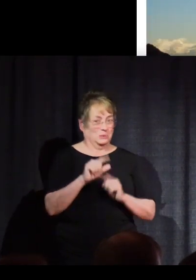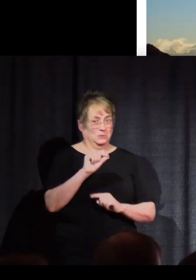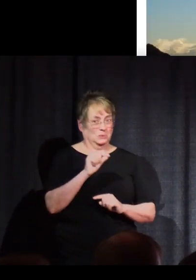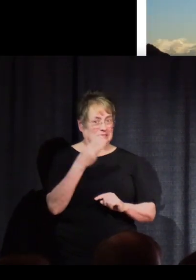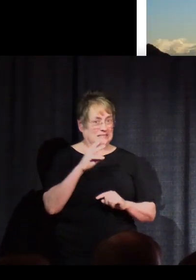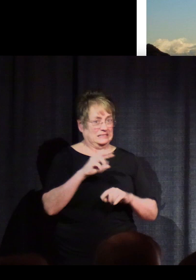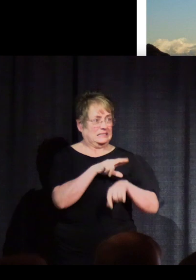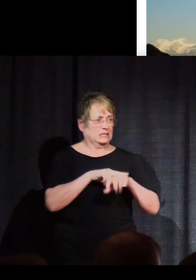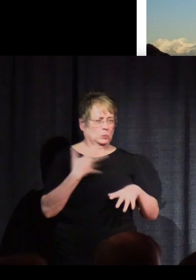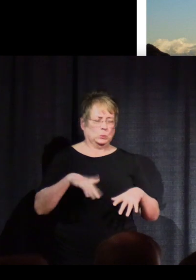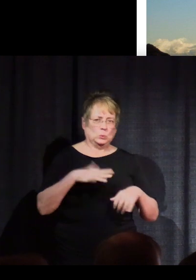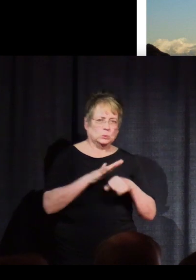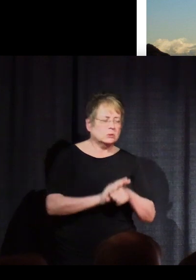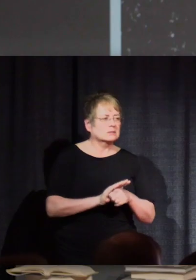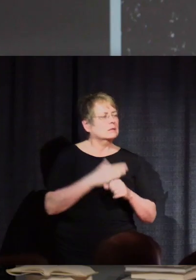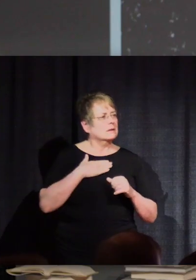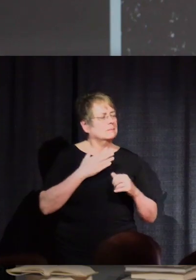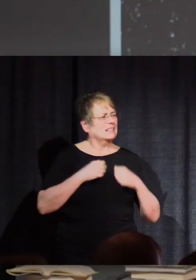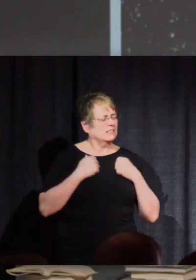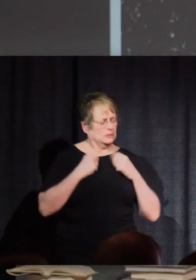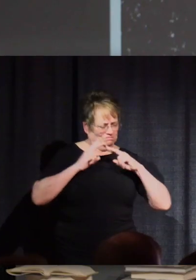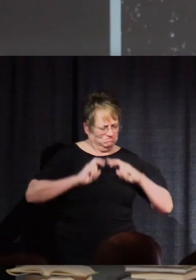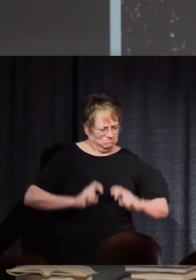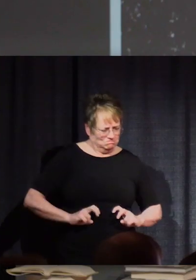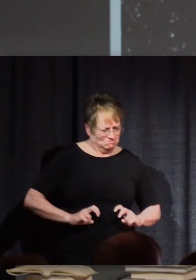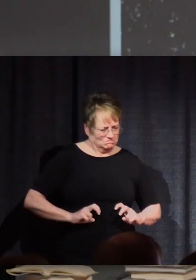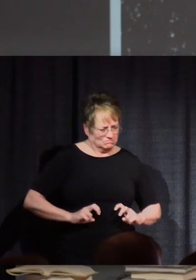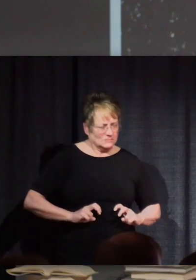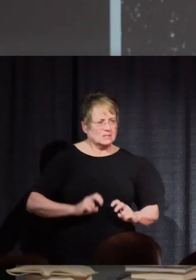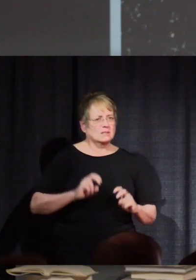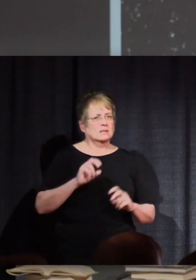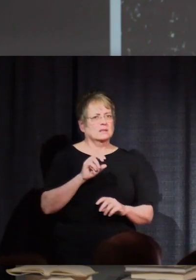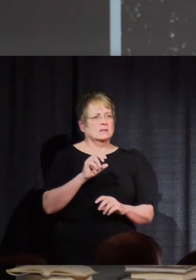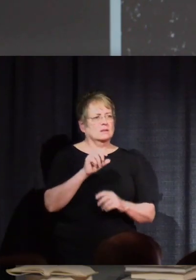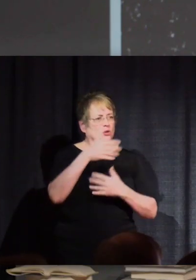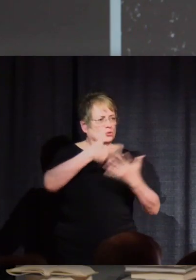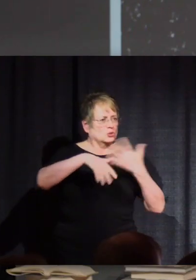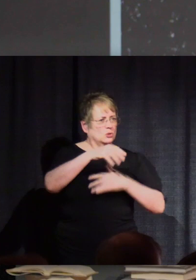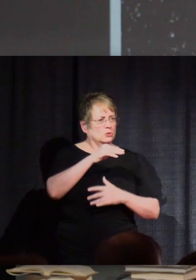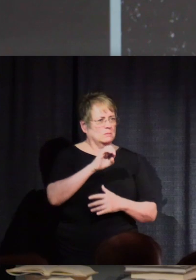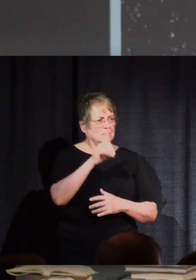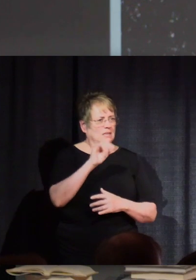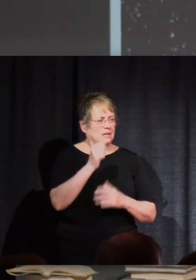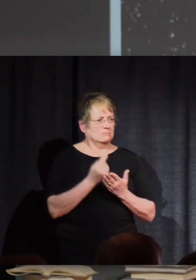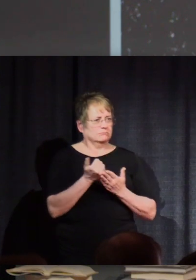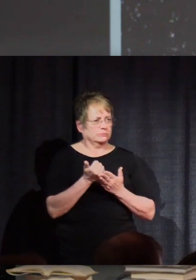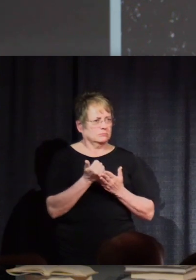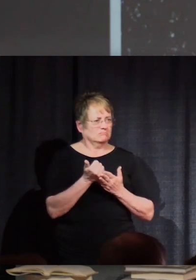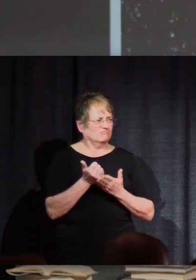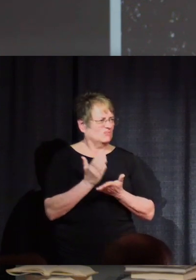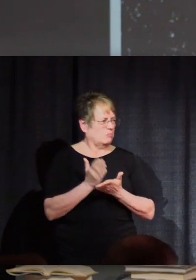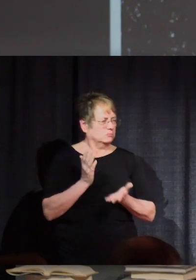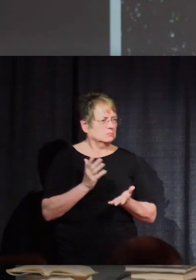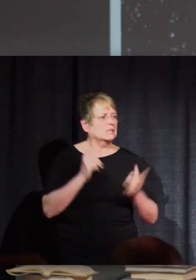2016, I reevaluated my life. I deleted social media. and I moved to Oahu to be